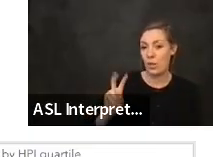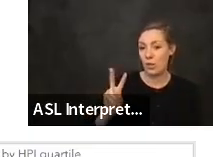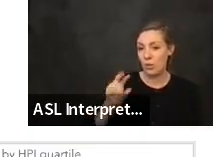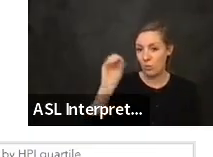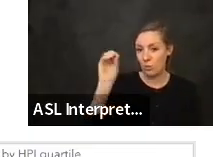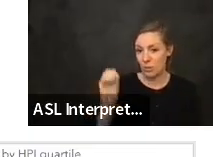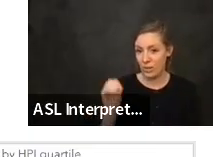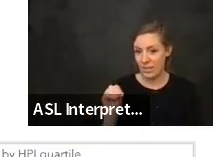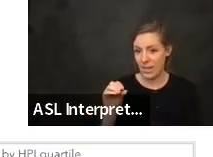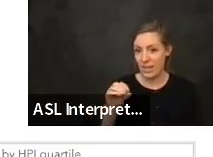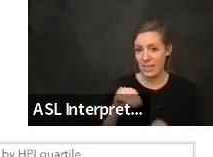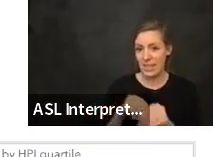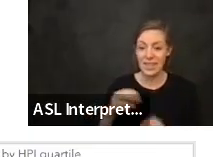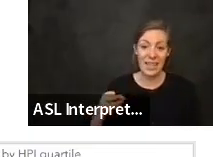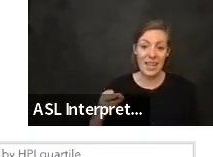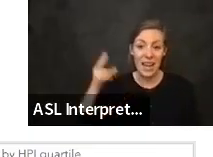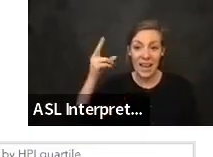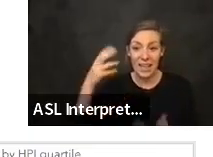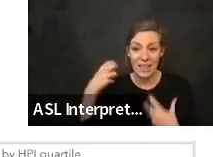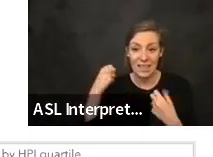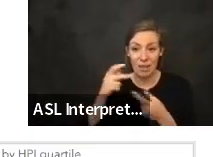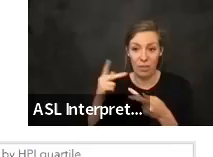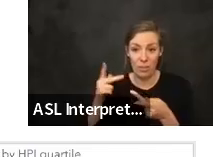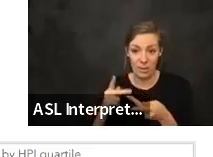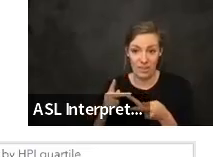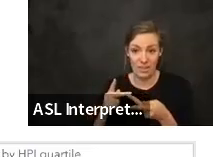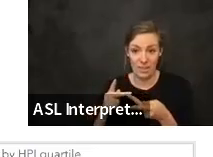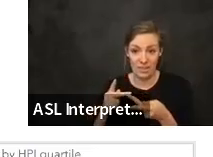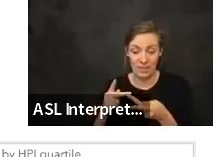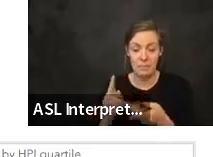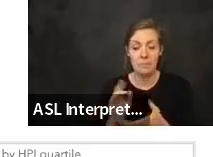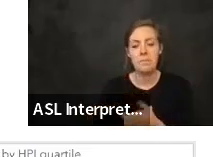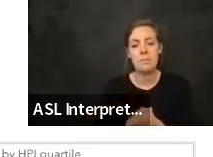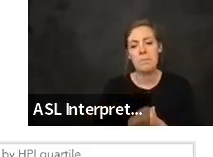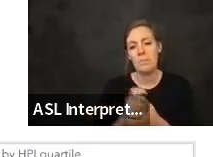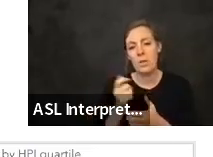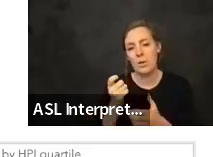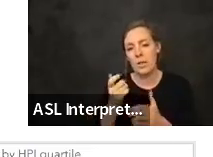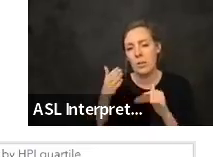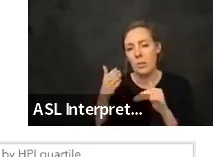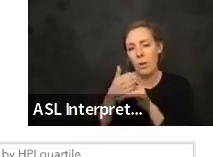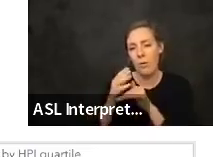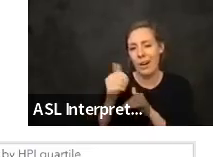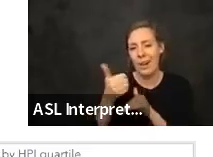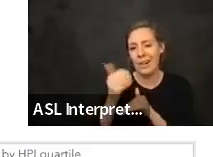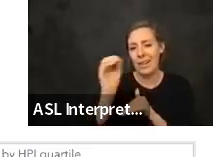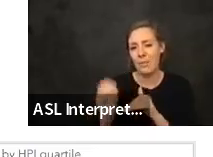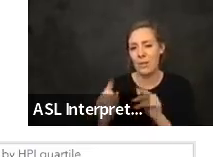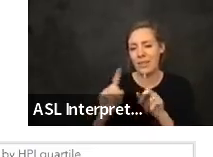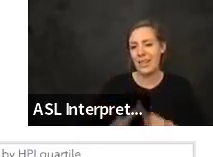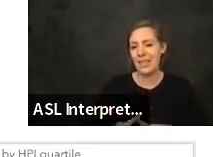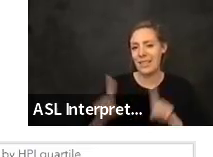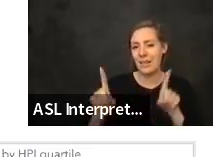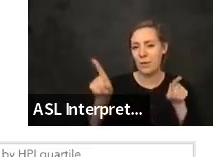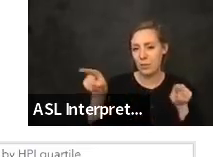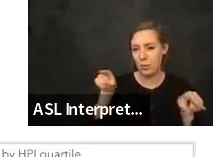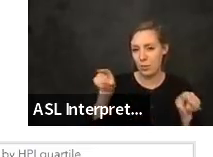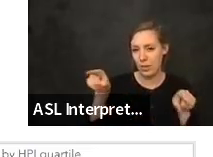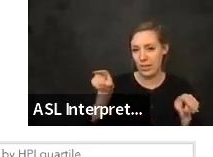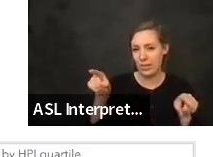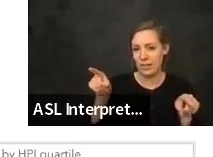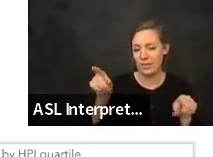67.2% in the highest quartile. So that's a little bit over a 10% difference between the